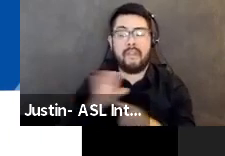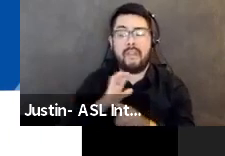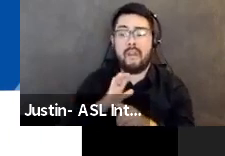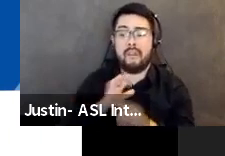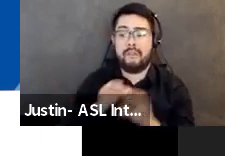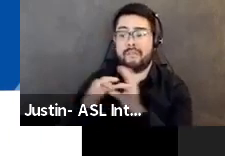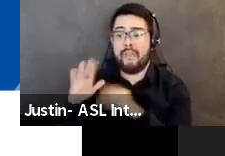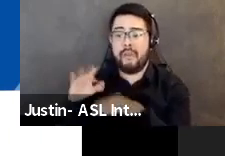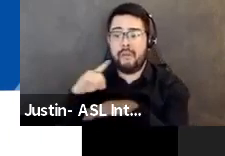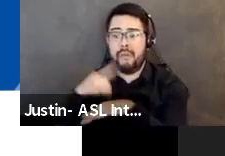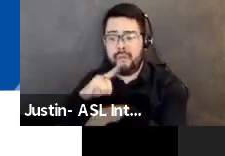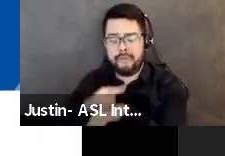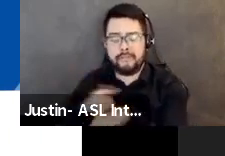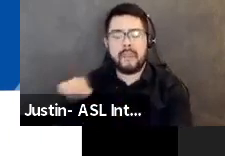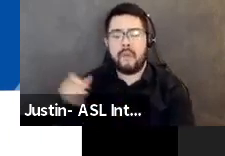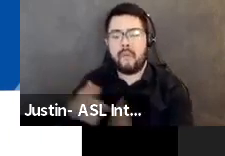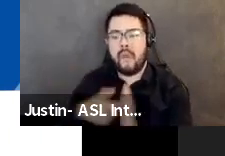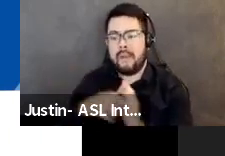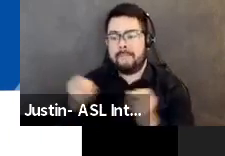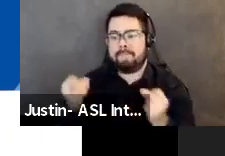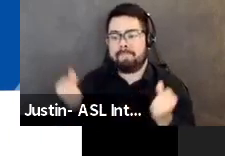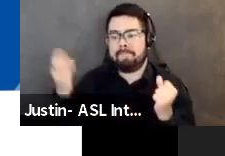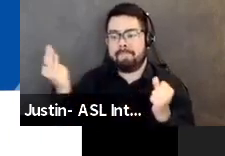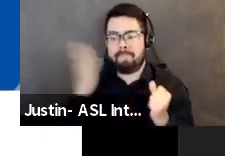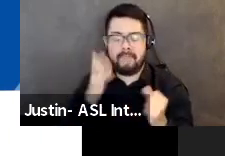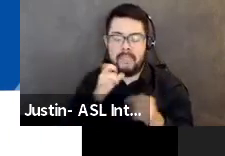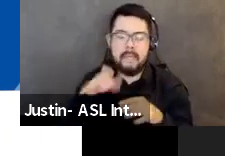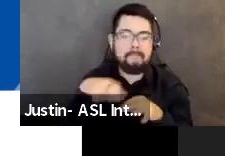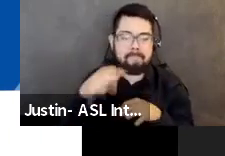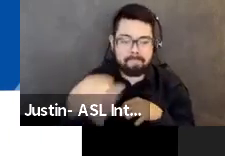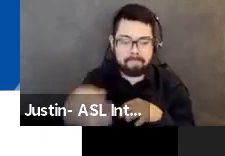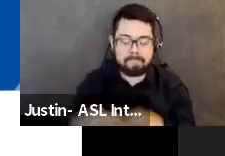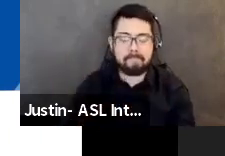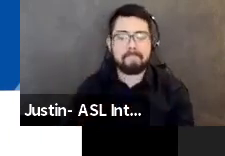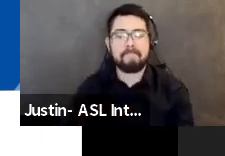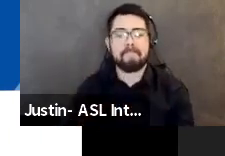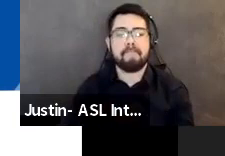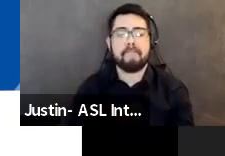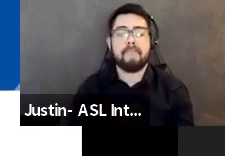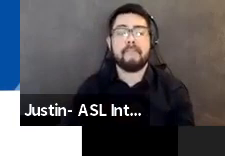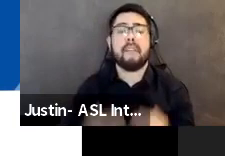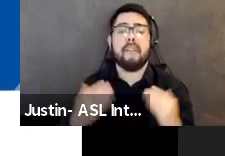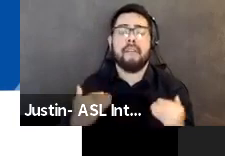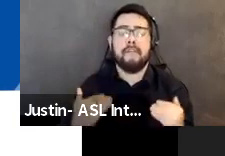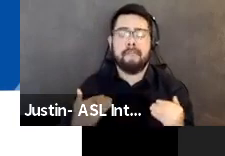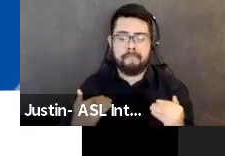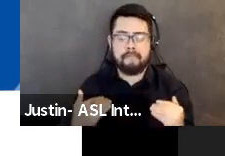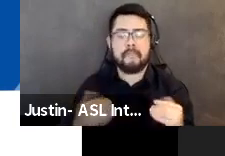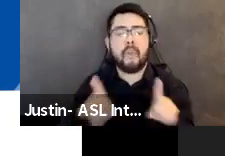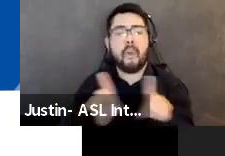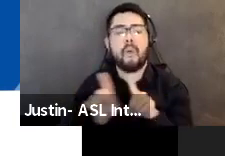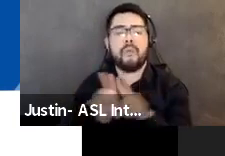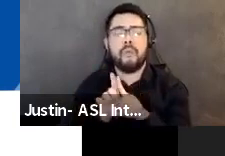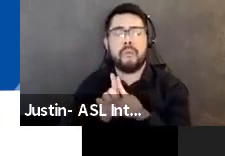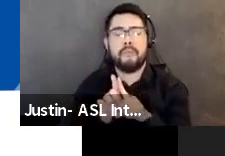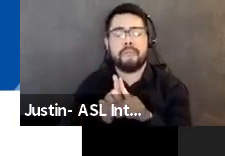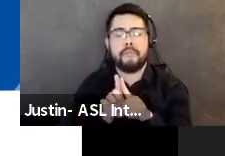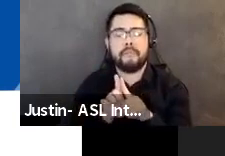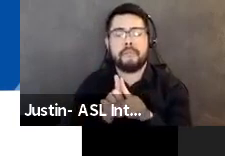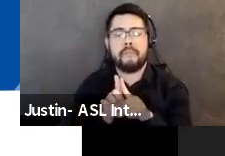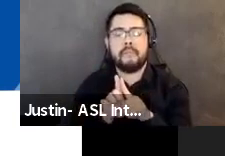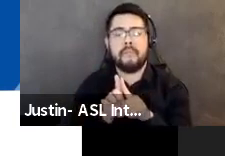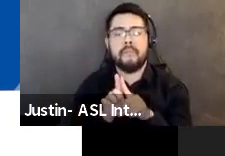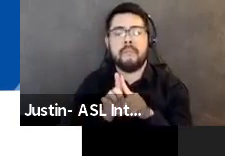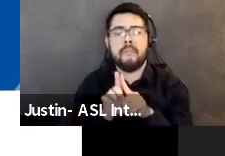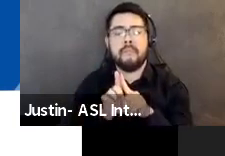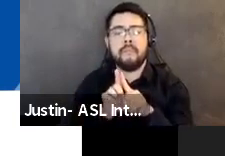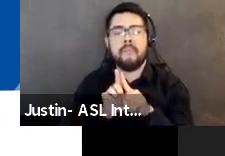required to let us know that immediately and as stated in previous announcements we will see uh